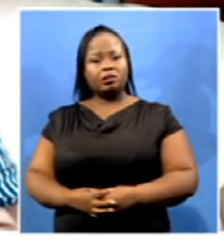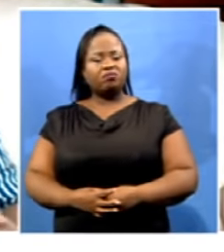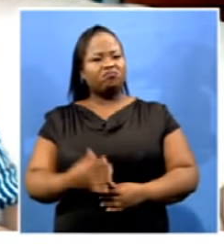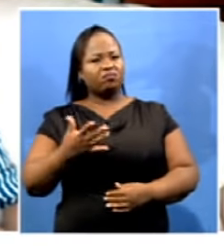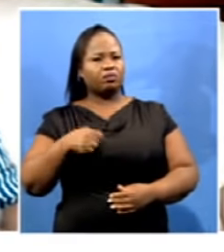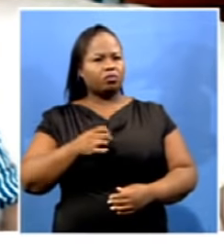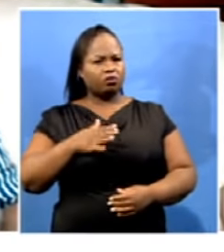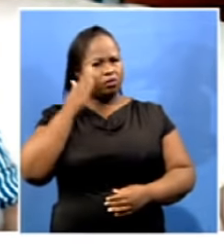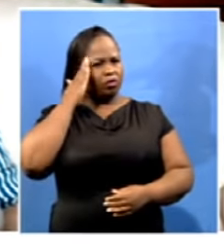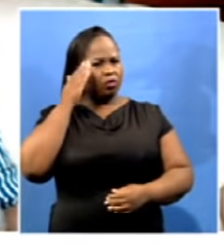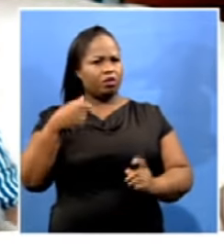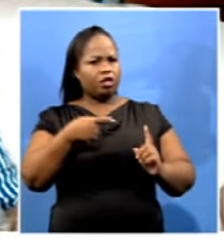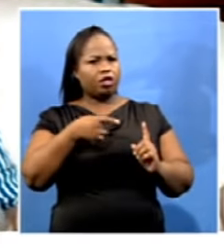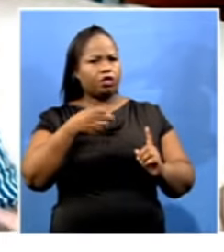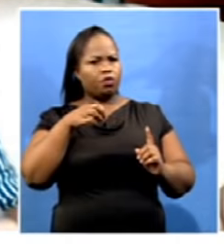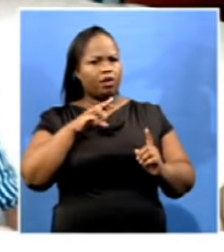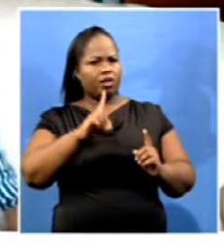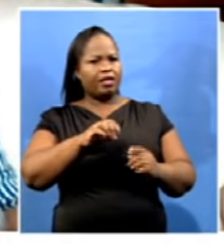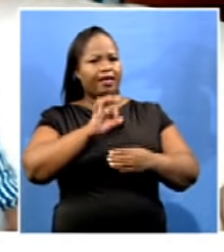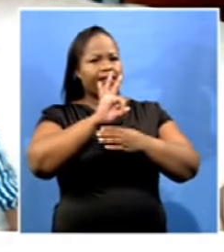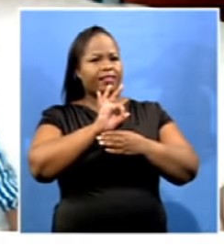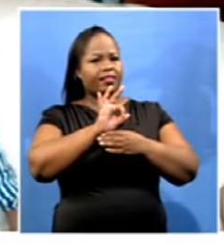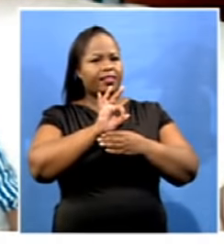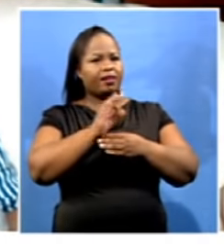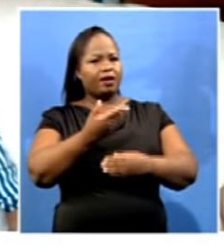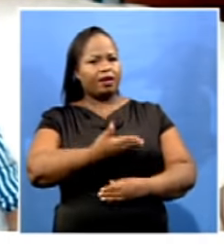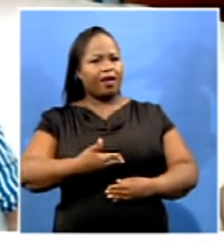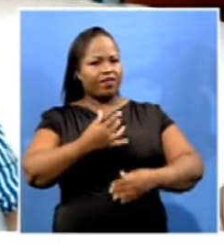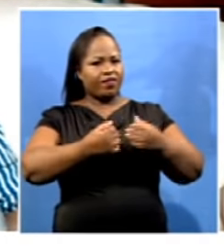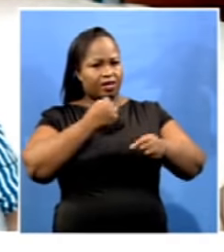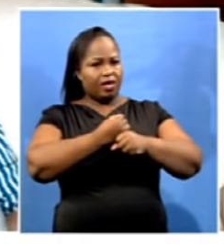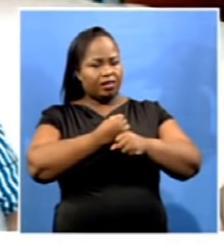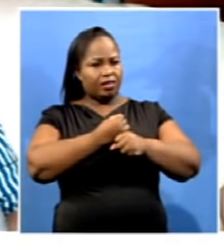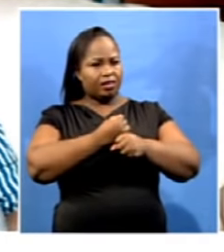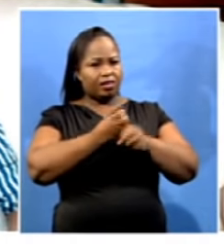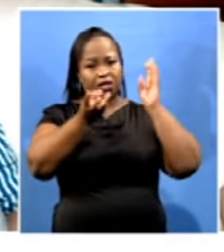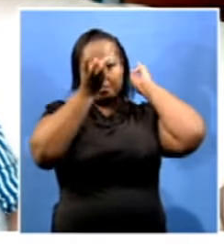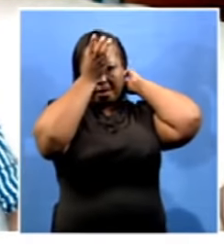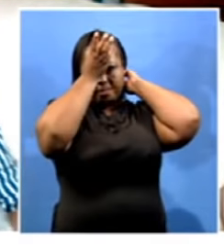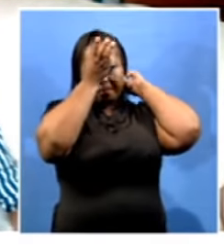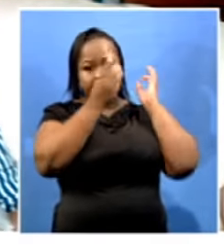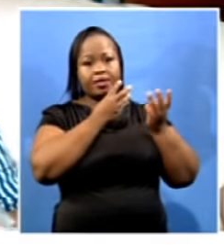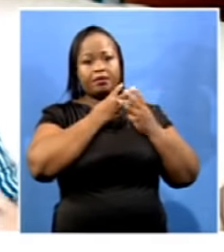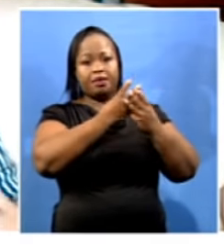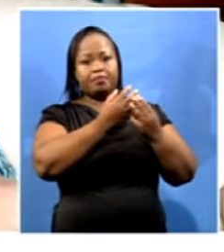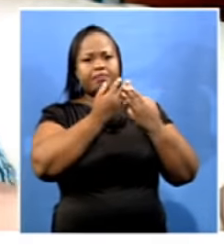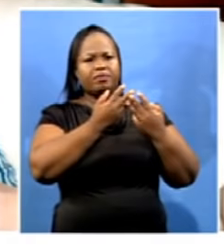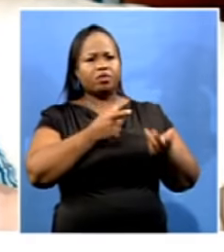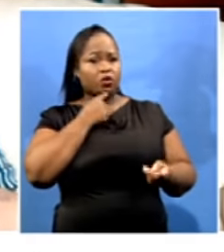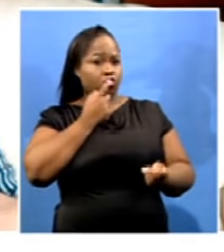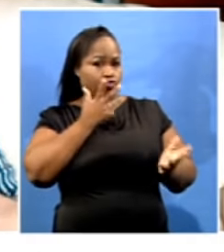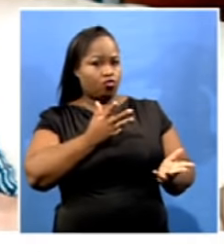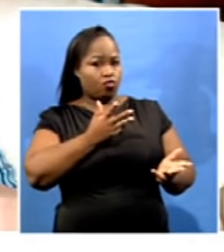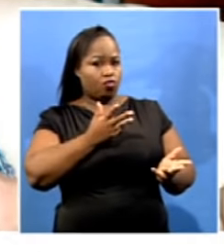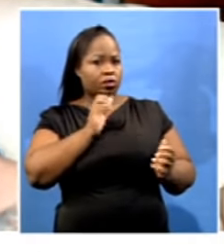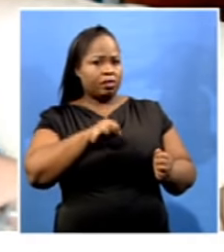is that Hewitt spent 3.5 years in prison. That's what we're in the belief of. He was sentenced